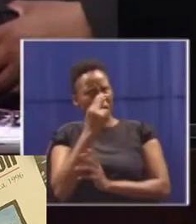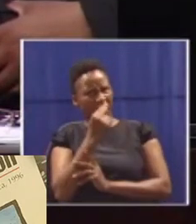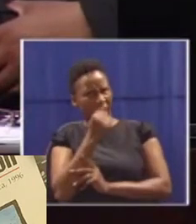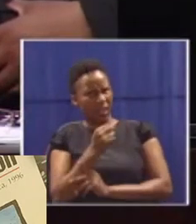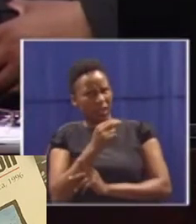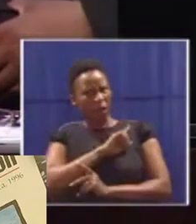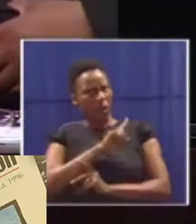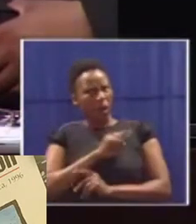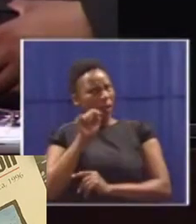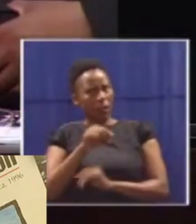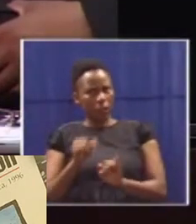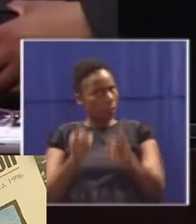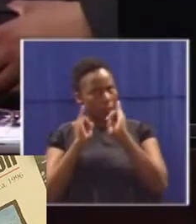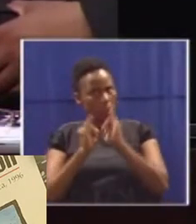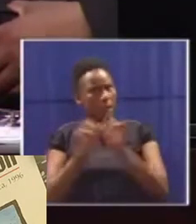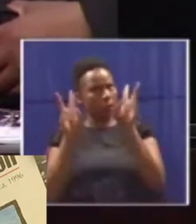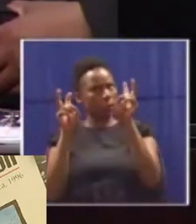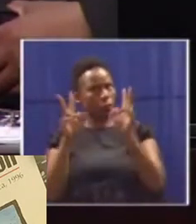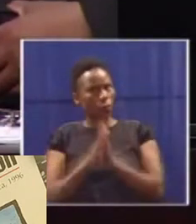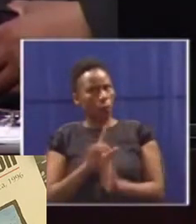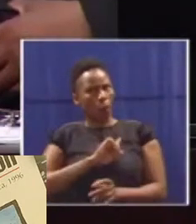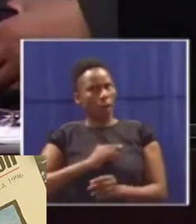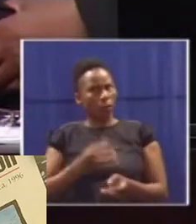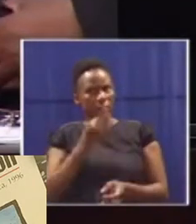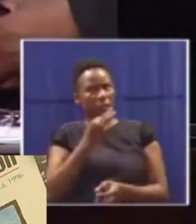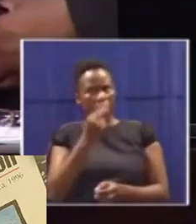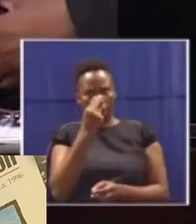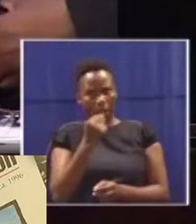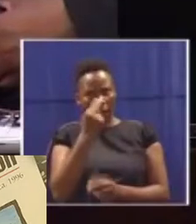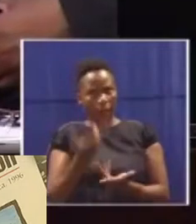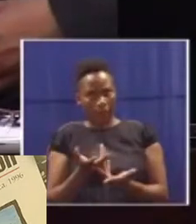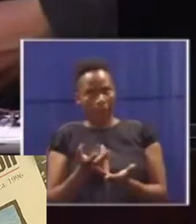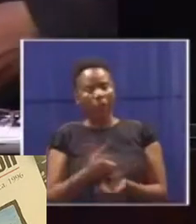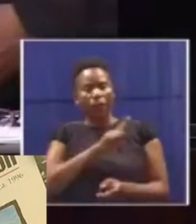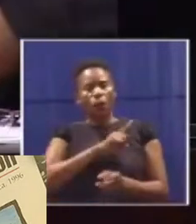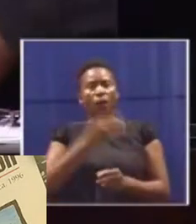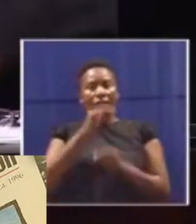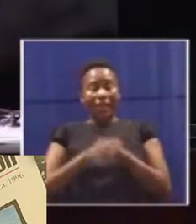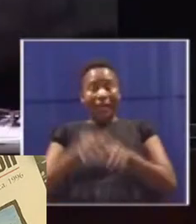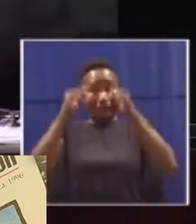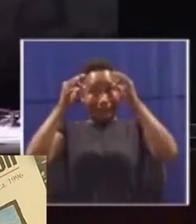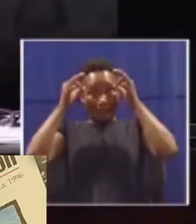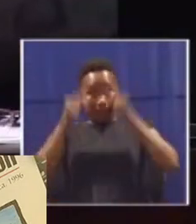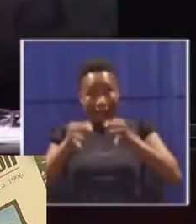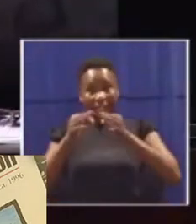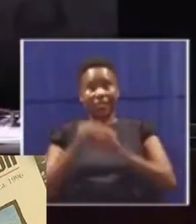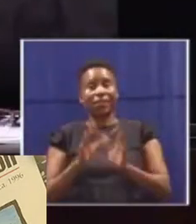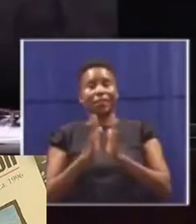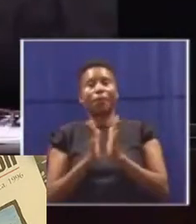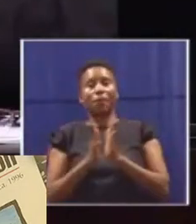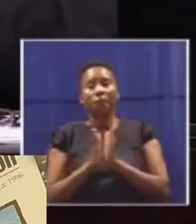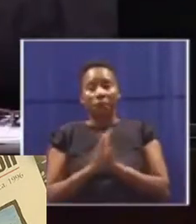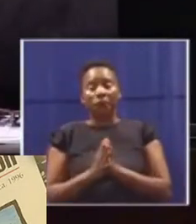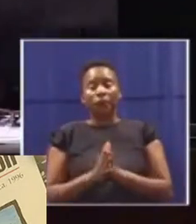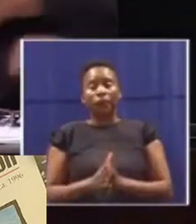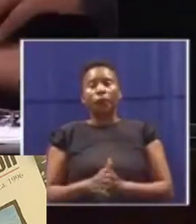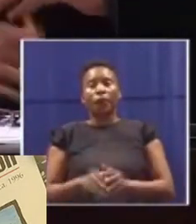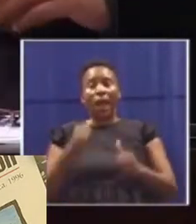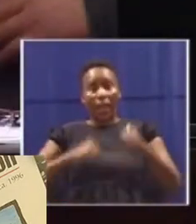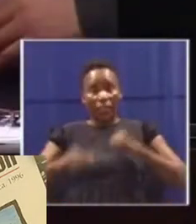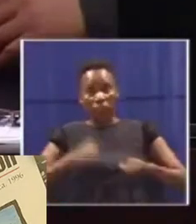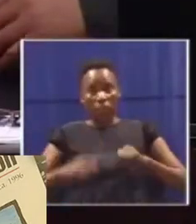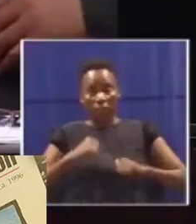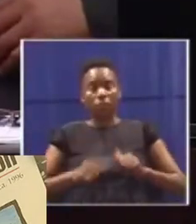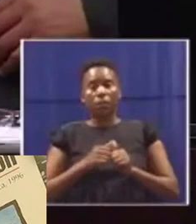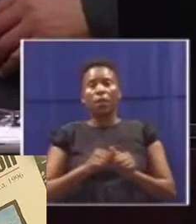a very serious matter. Has the so-called decisive action of preventing and fighting GBV and